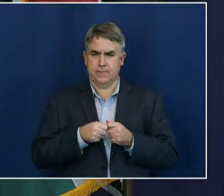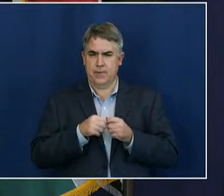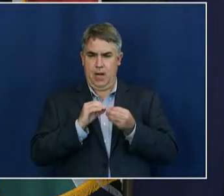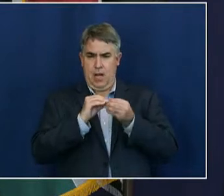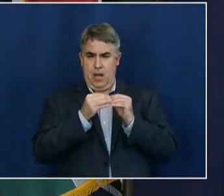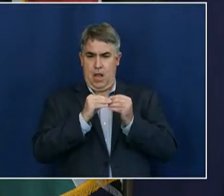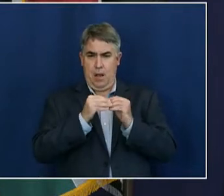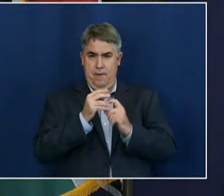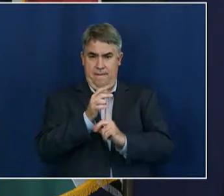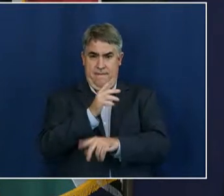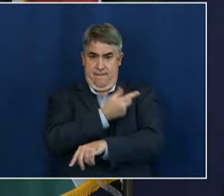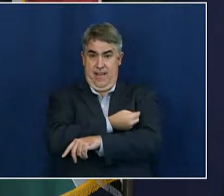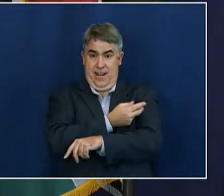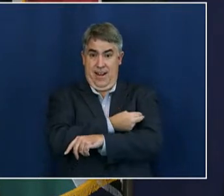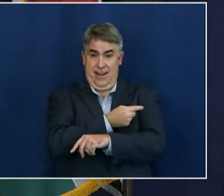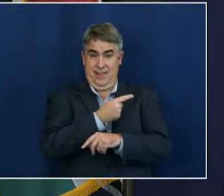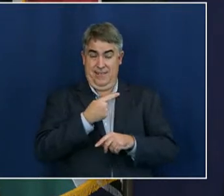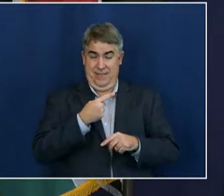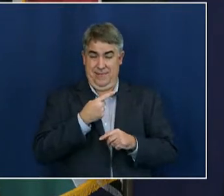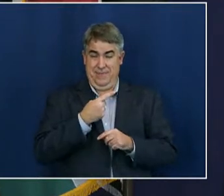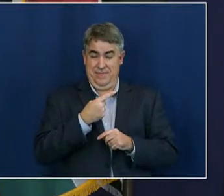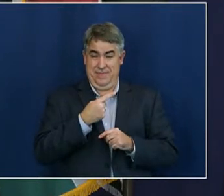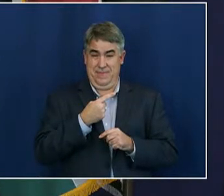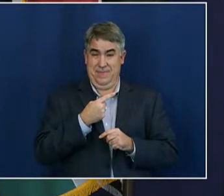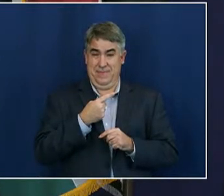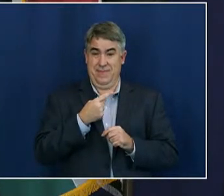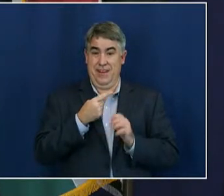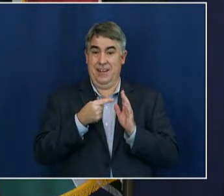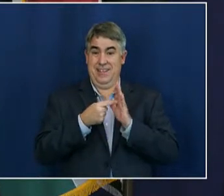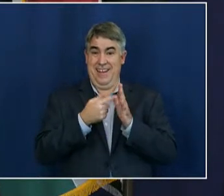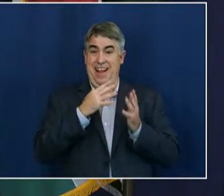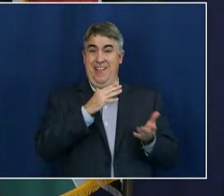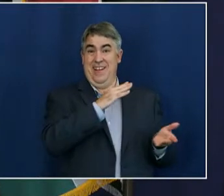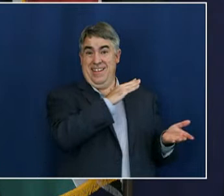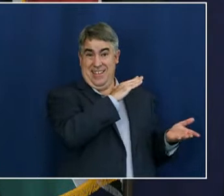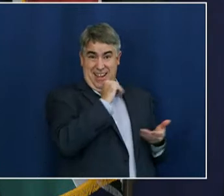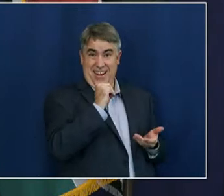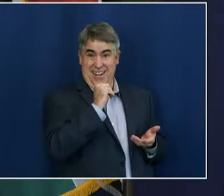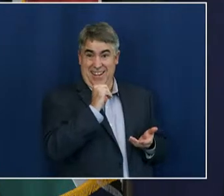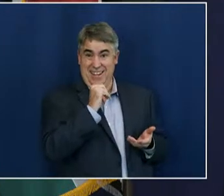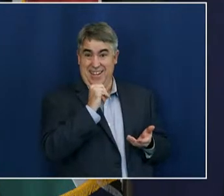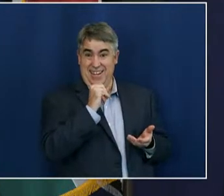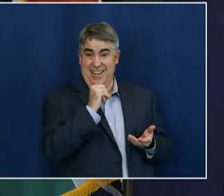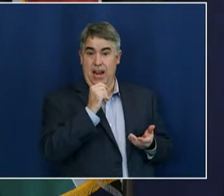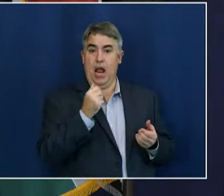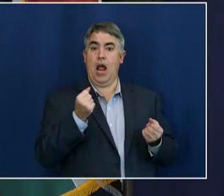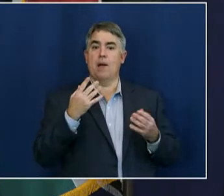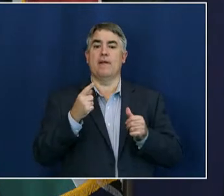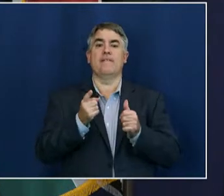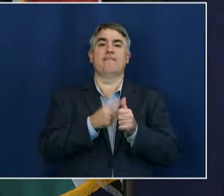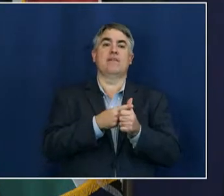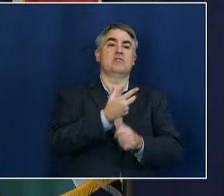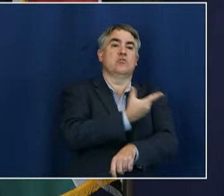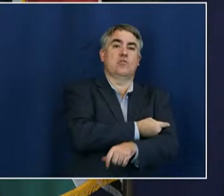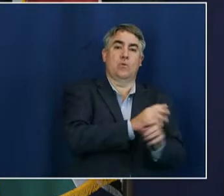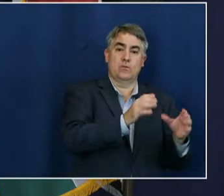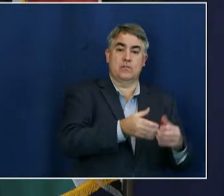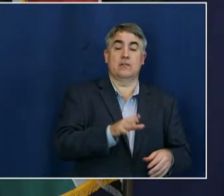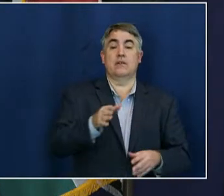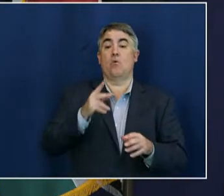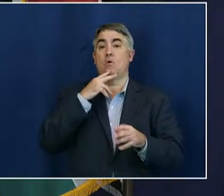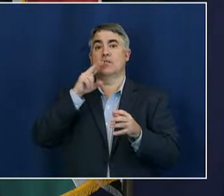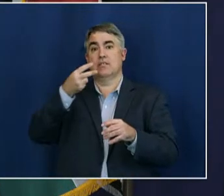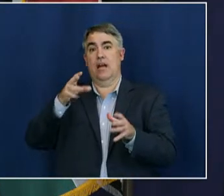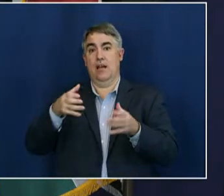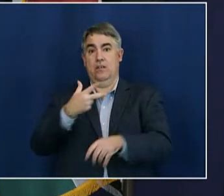have occurred, which were, well, how many vaccines were shipped to the region, how many first dose only, how many second dose only, and